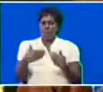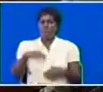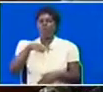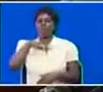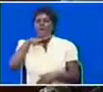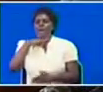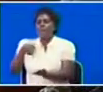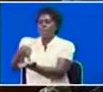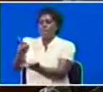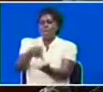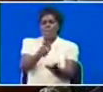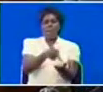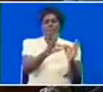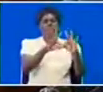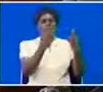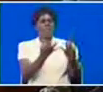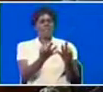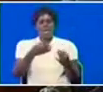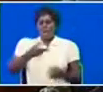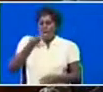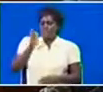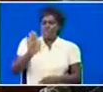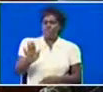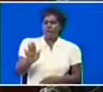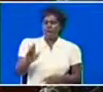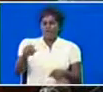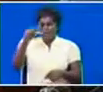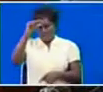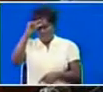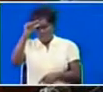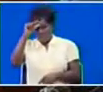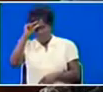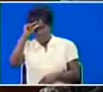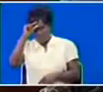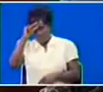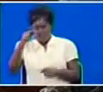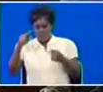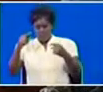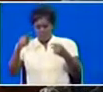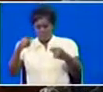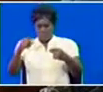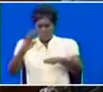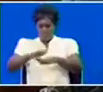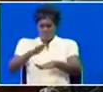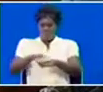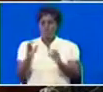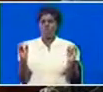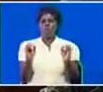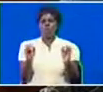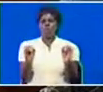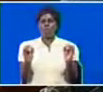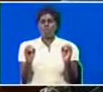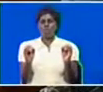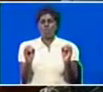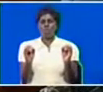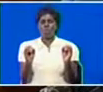compensated. Our response as government has not been satisfactory, has not been